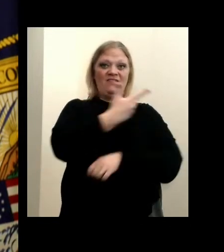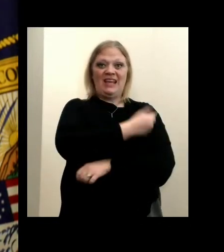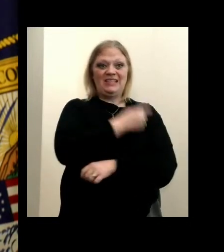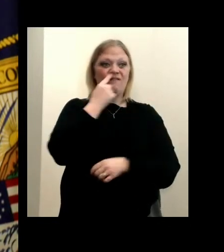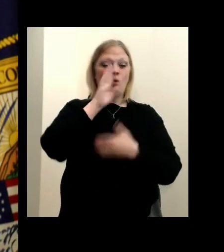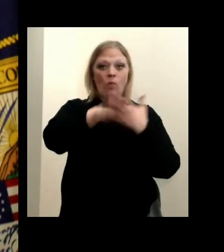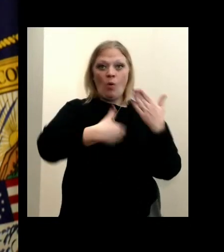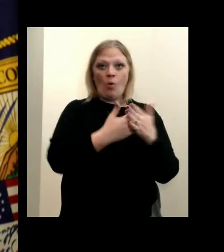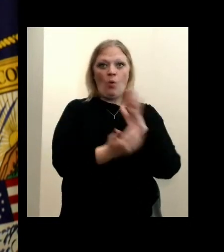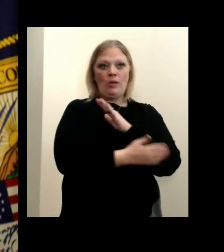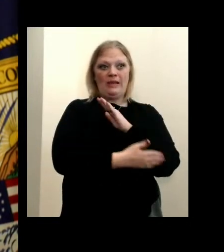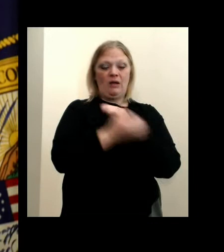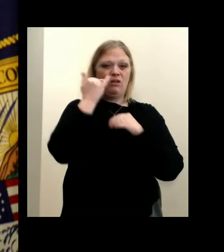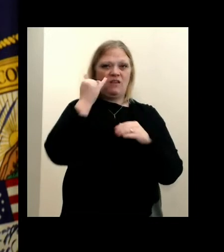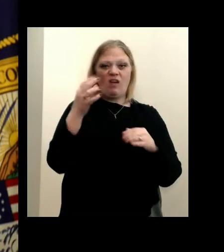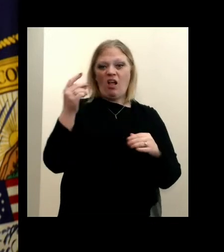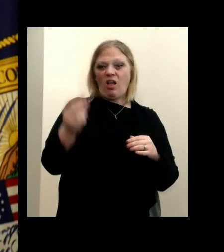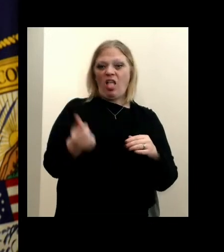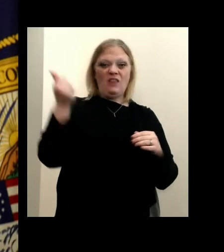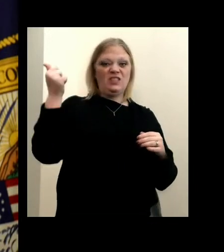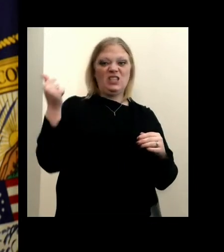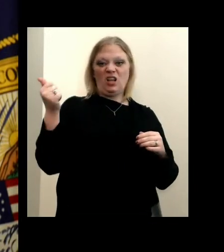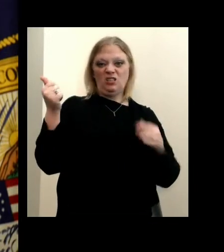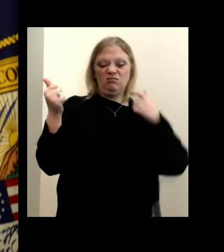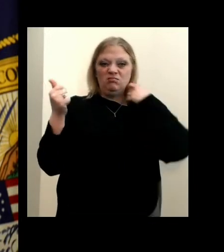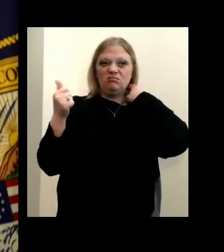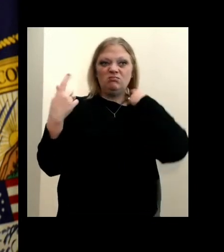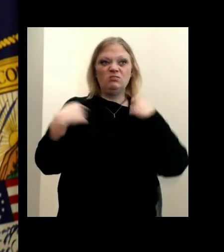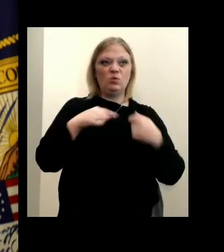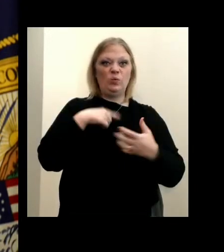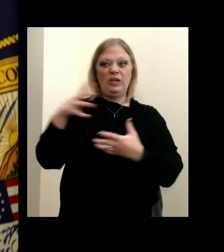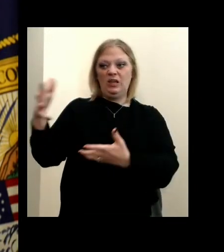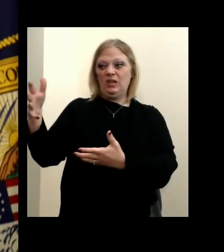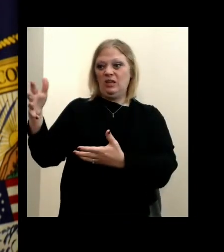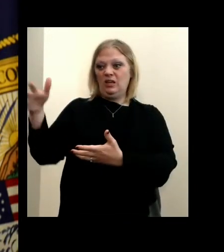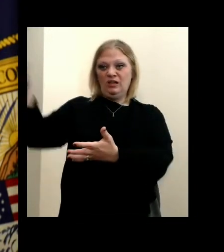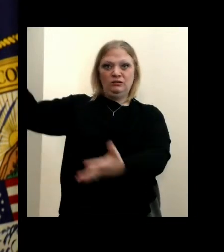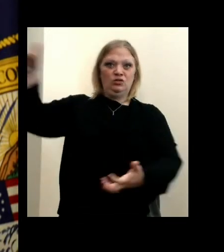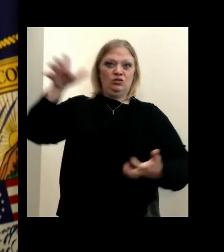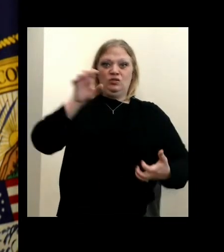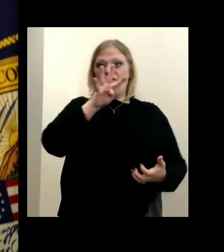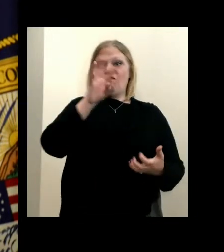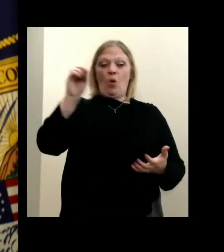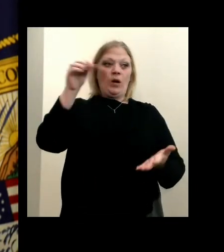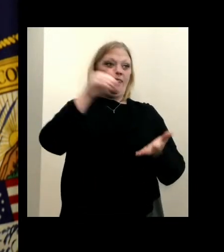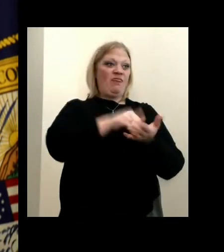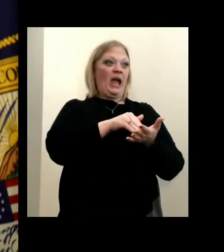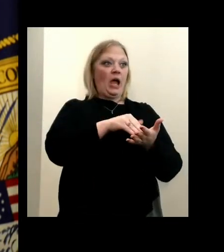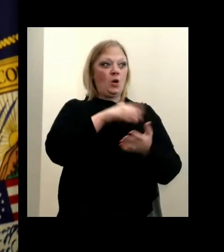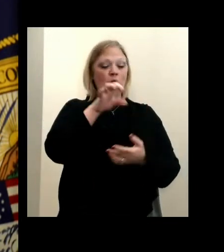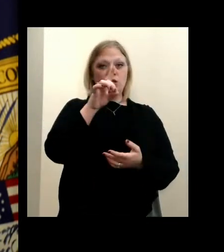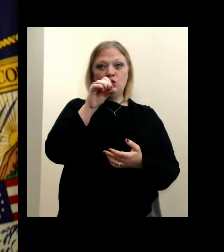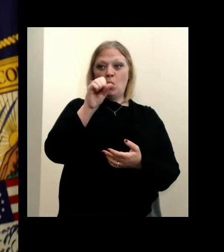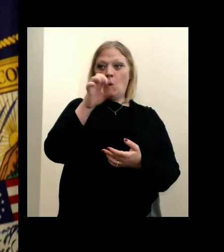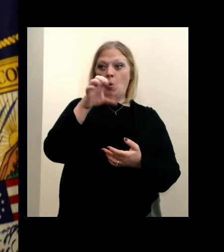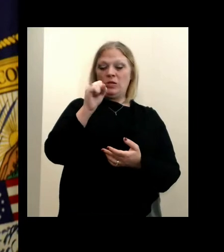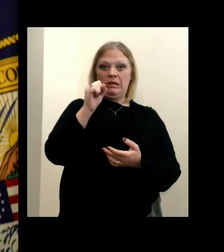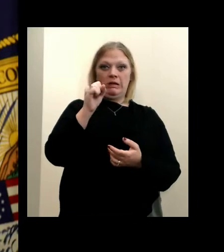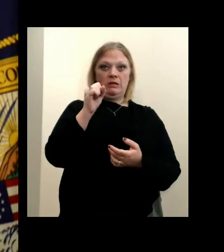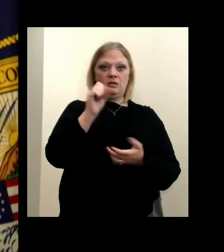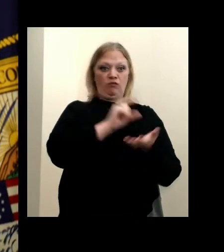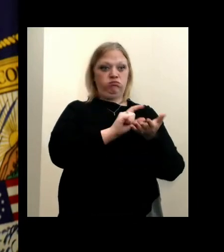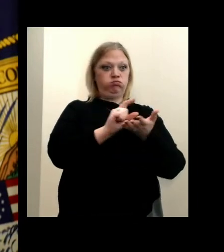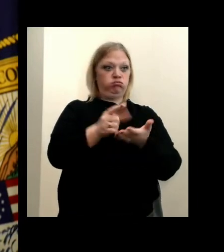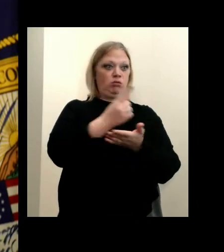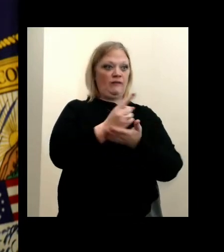county. If all of a sudden we received 40,000 doses a week, which we hope to someday, but if all of a sudden it arrived tomorrow